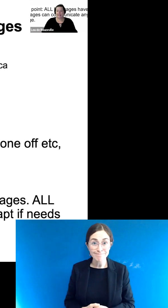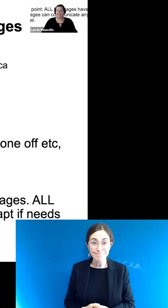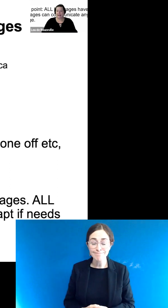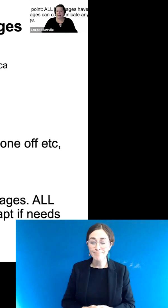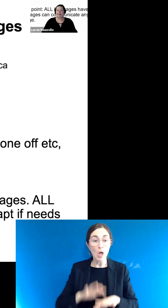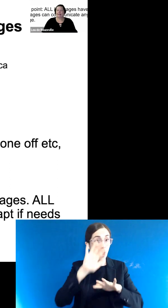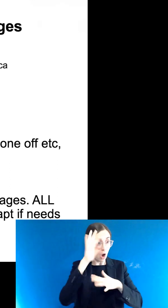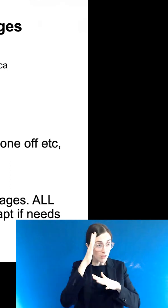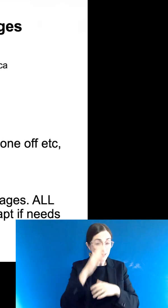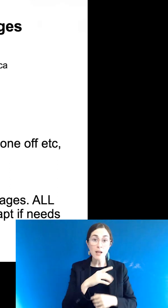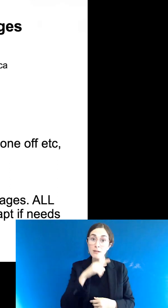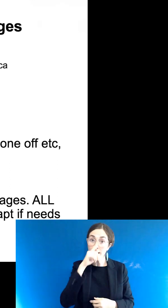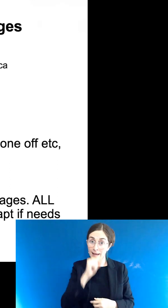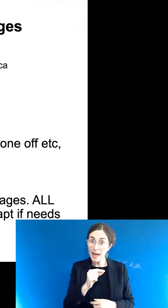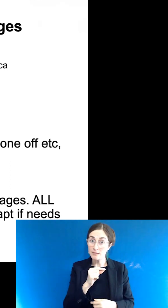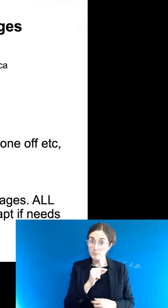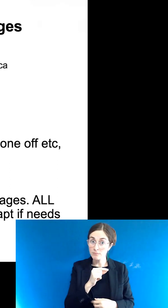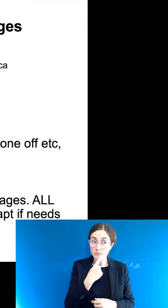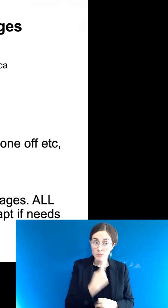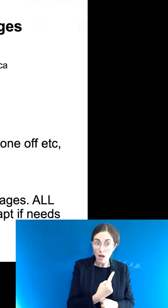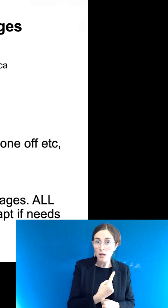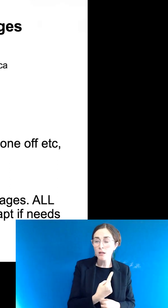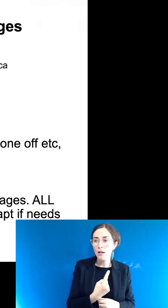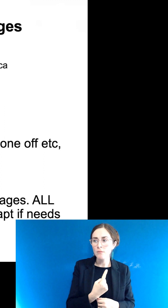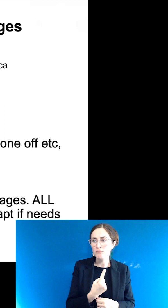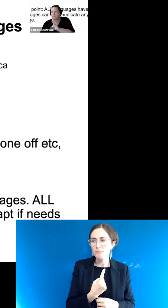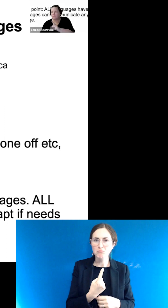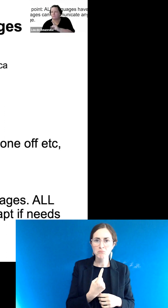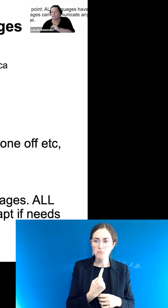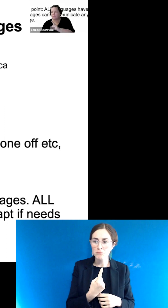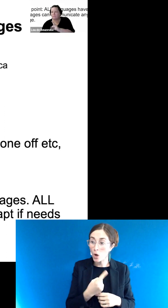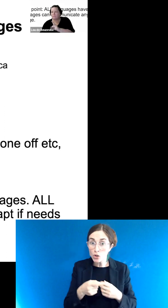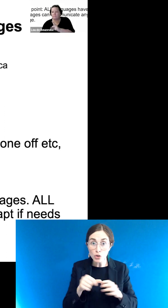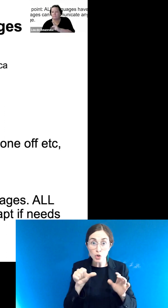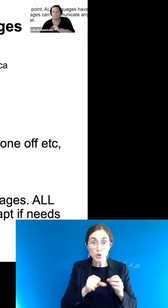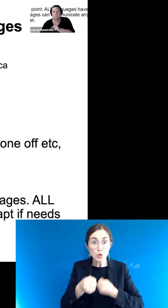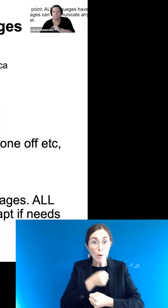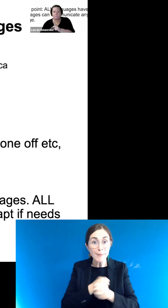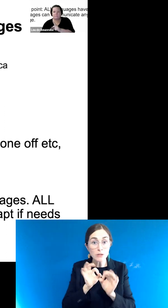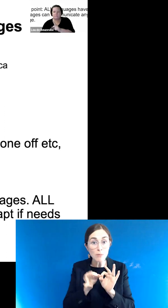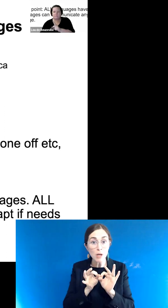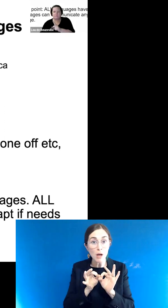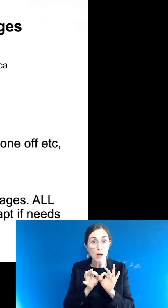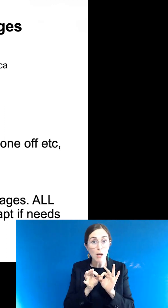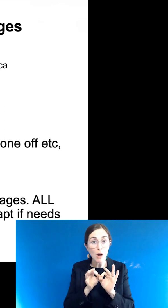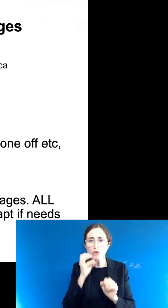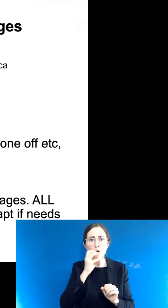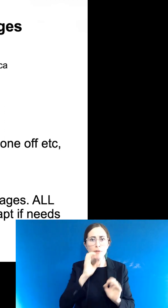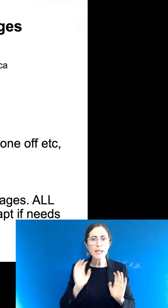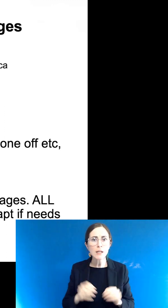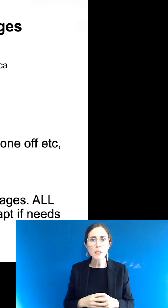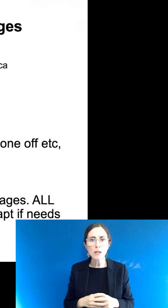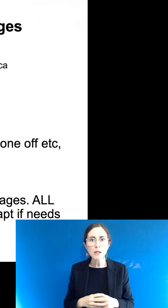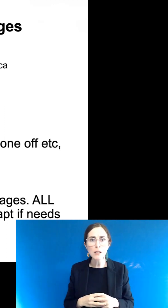Auslan can say, and not just Auslan, but is it new interpreter time? Did I go through? Oh,